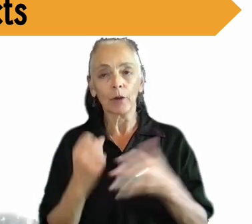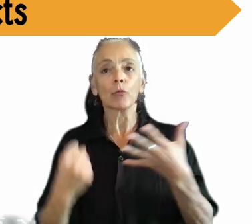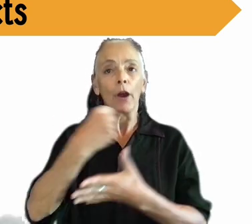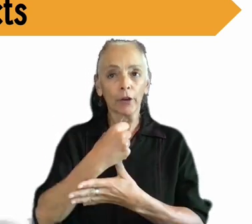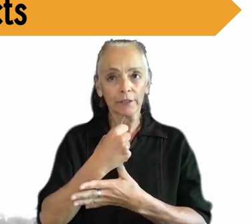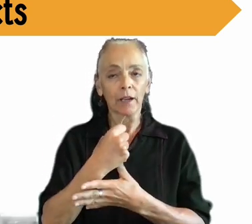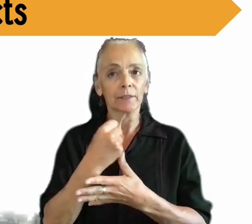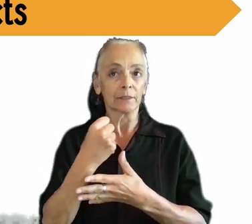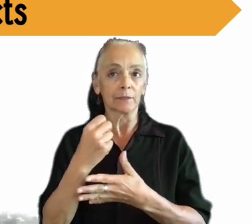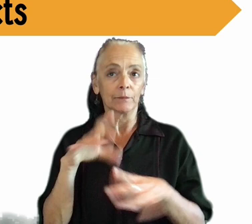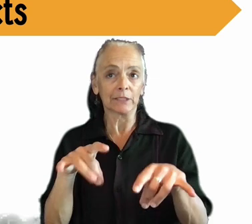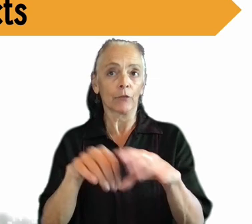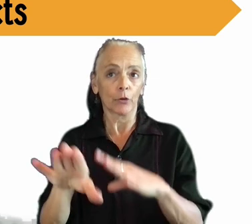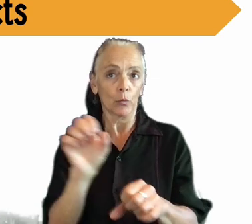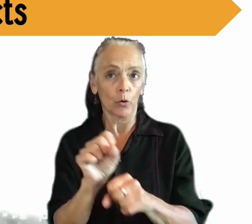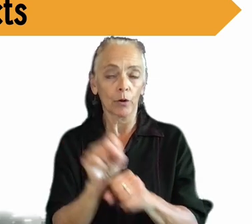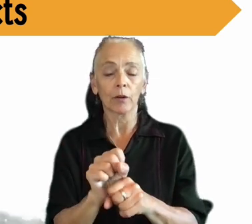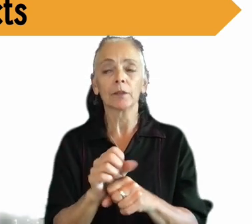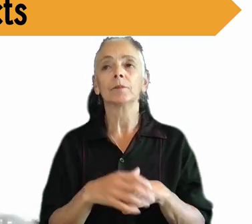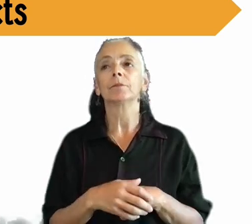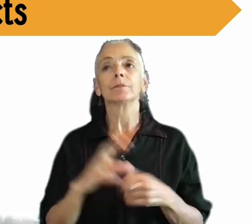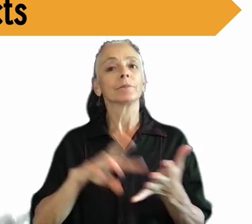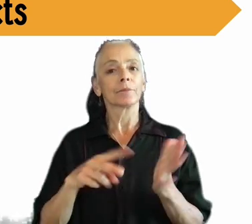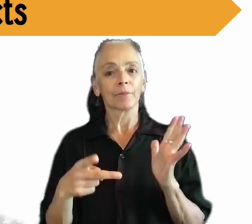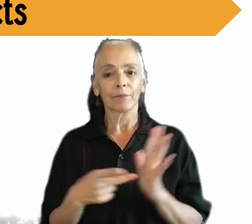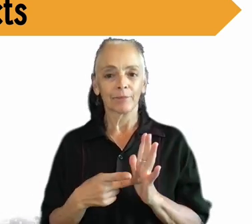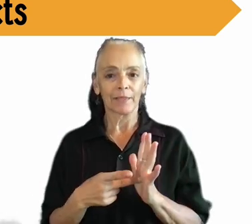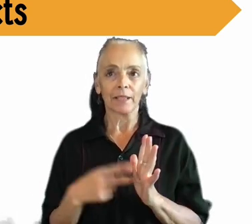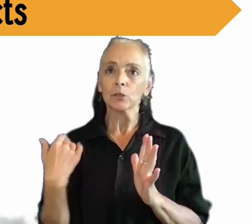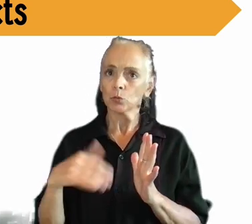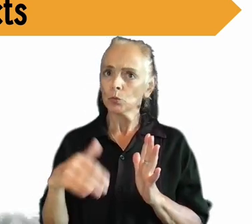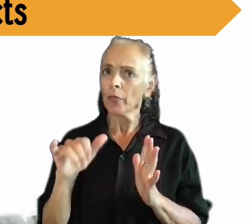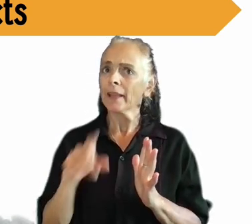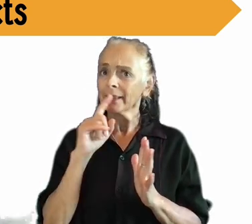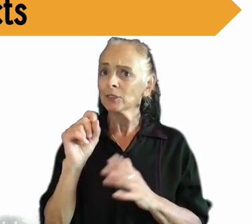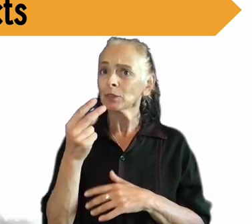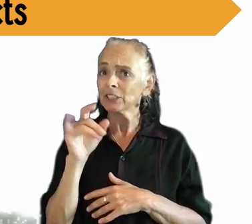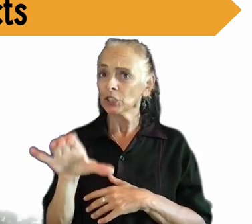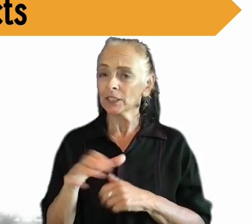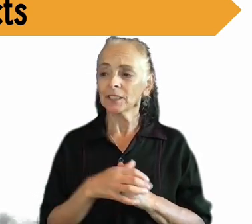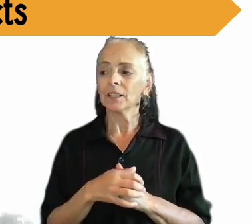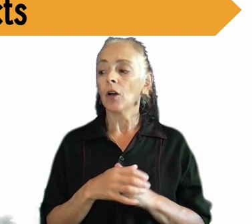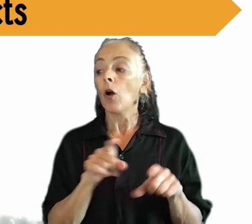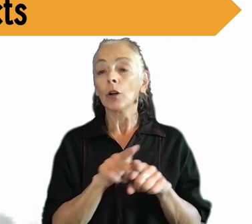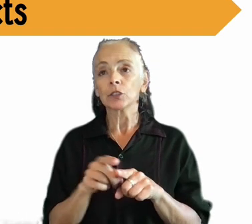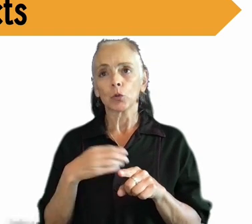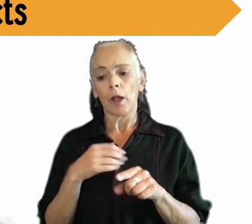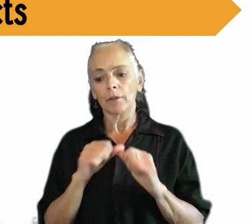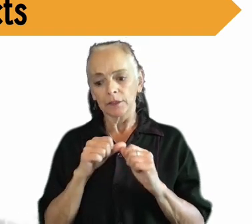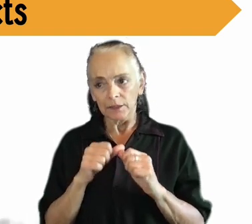discovery to your work so by by default it is innately strategic it's also a way to have a steady flow of